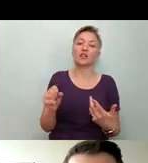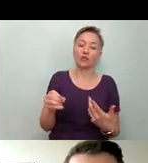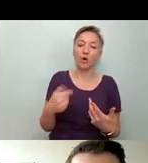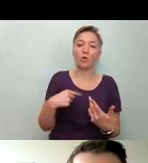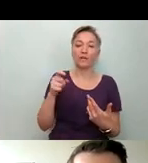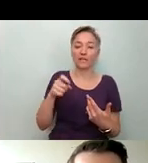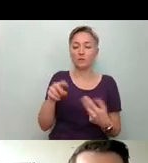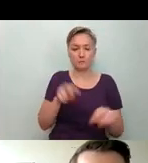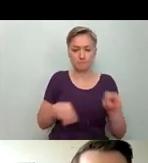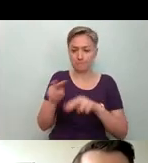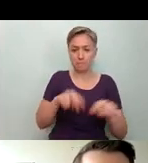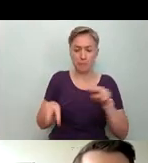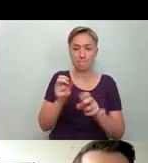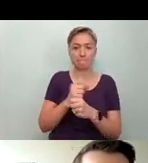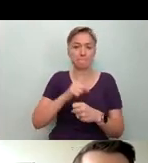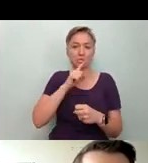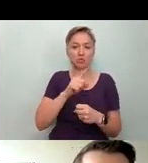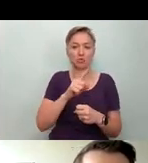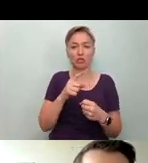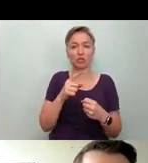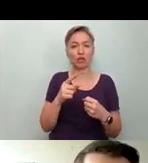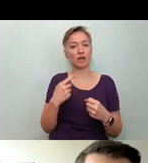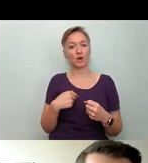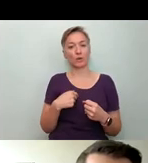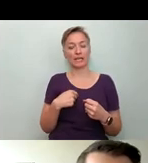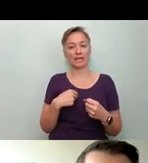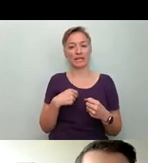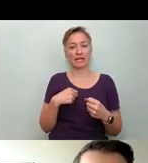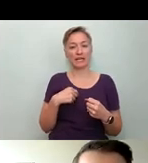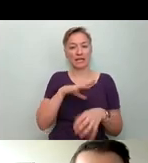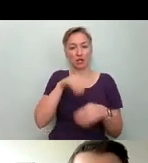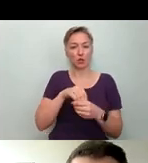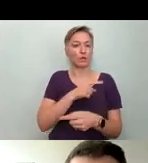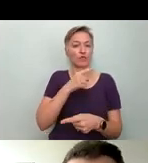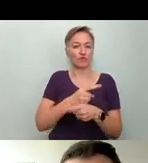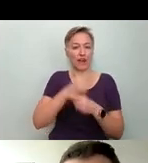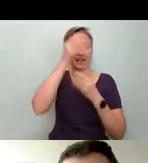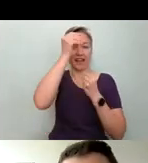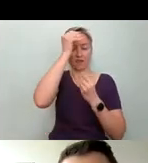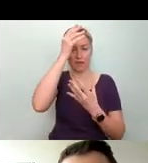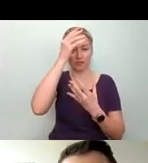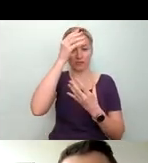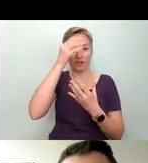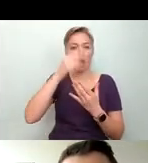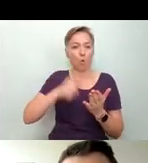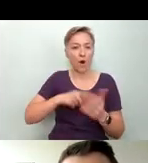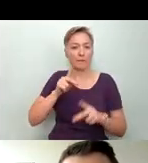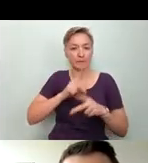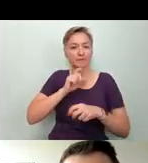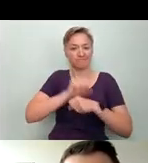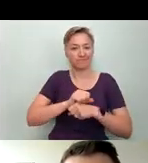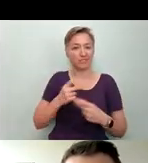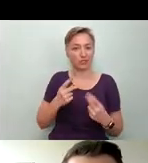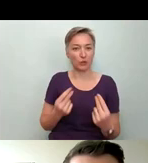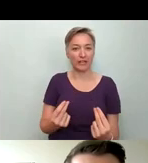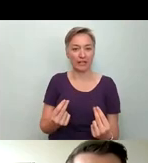the exercise of ensuring that we're capturing the right information about the actual work that people are doing and assigning